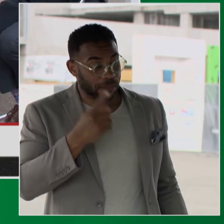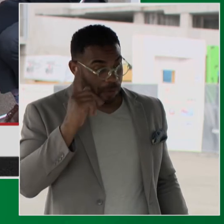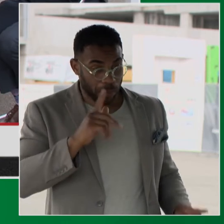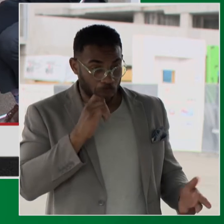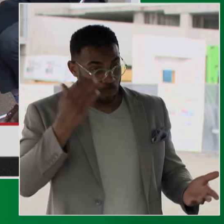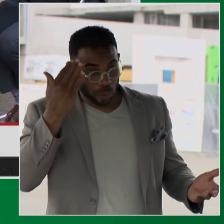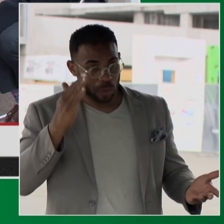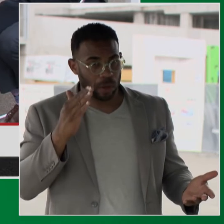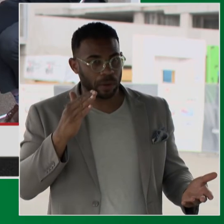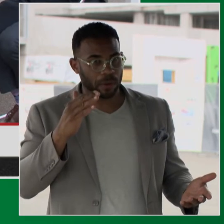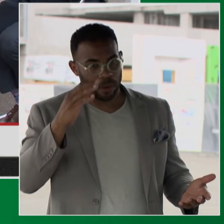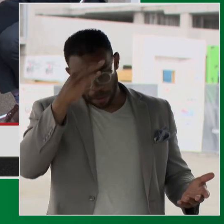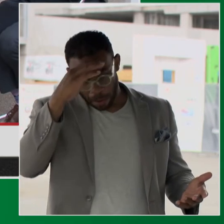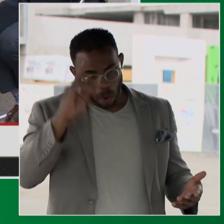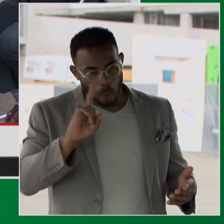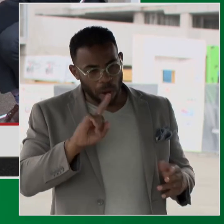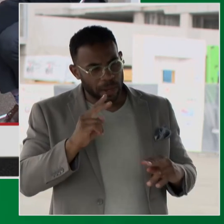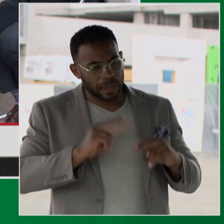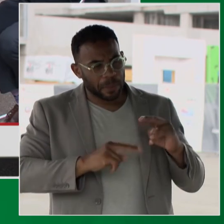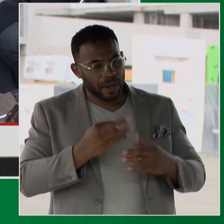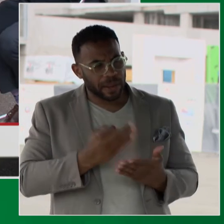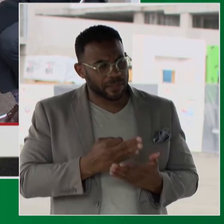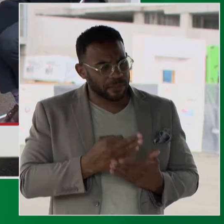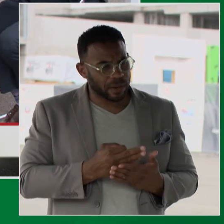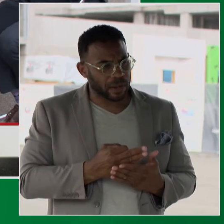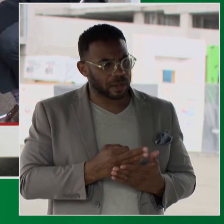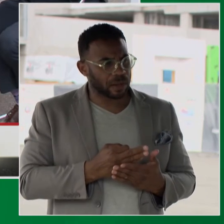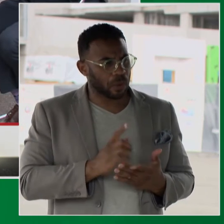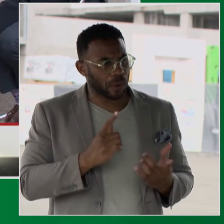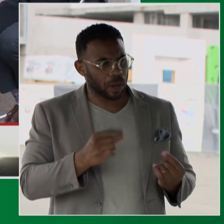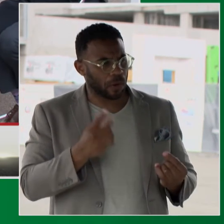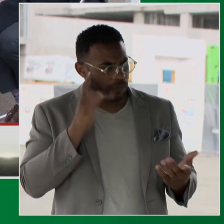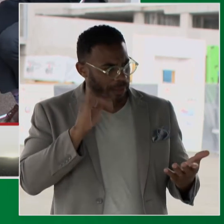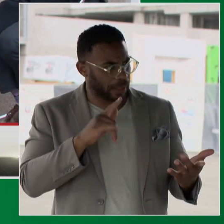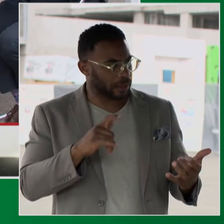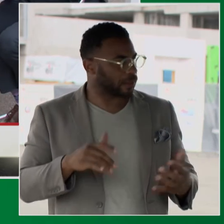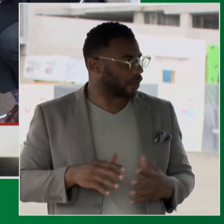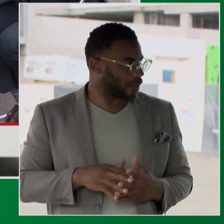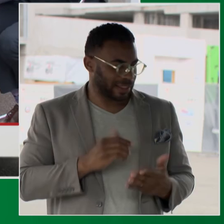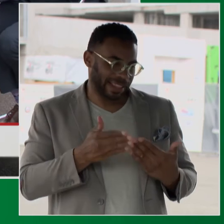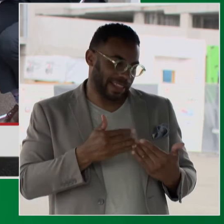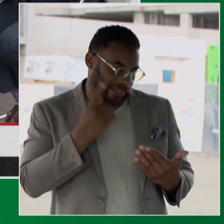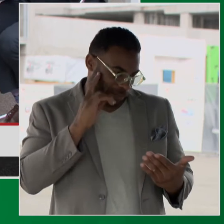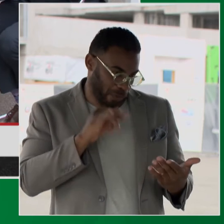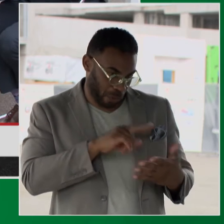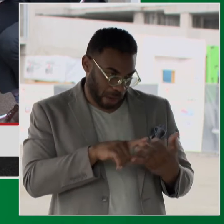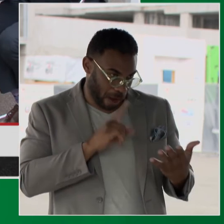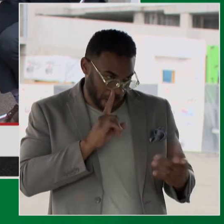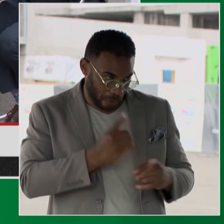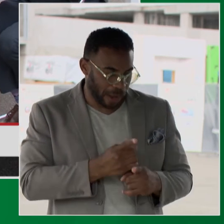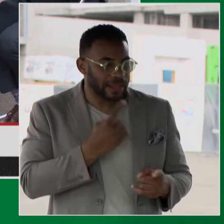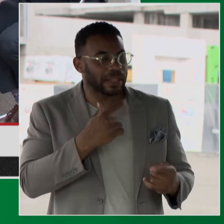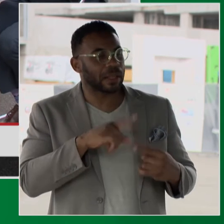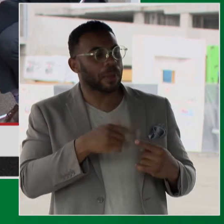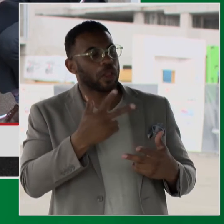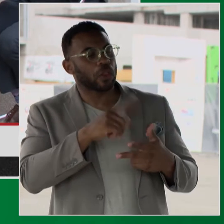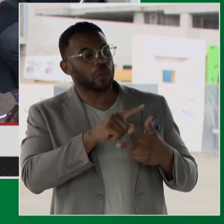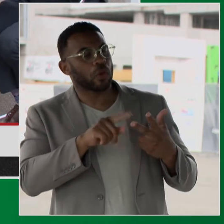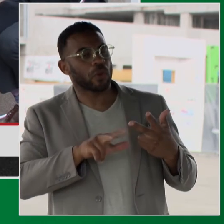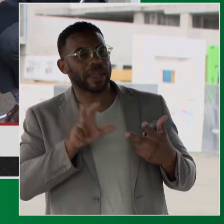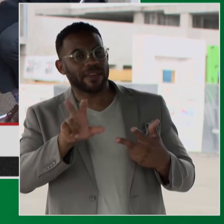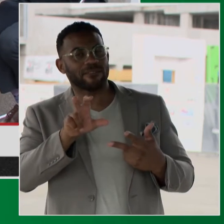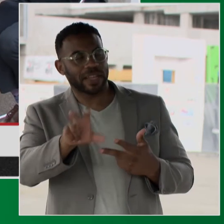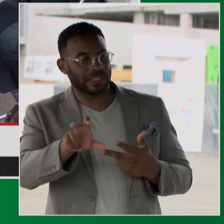don't know, where's the Golden Triangle bid, Southwest bid, and I guess the Anacostia one? Those are easy for where those are. But tell us about the three